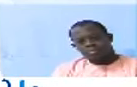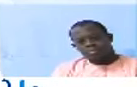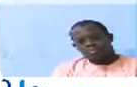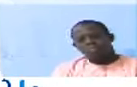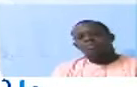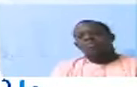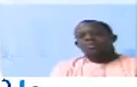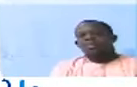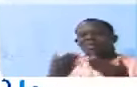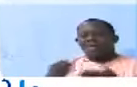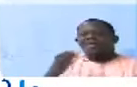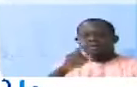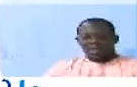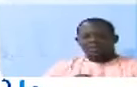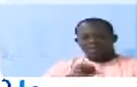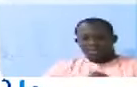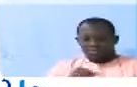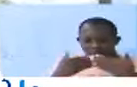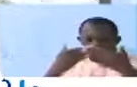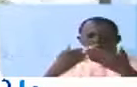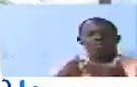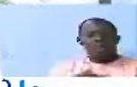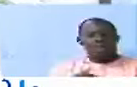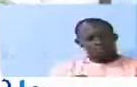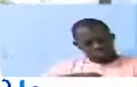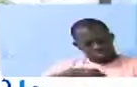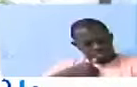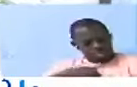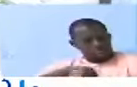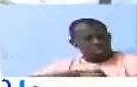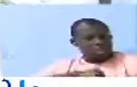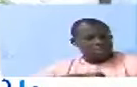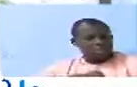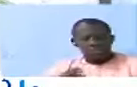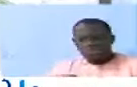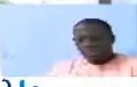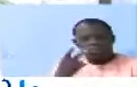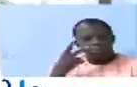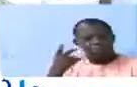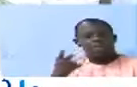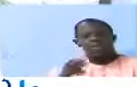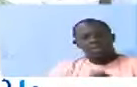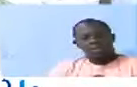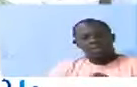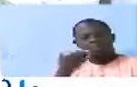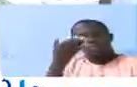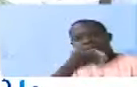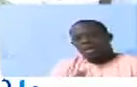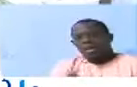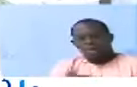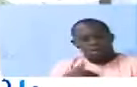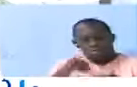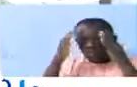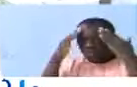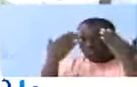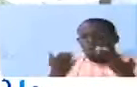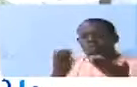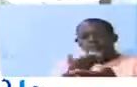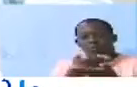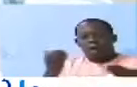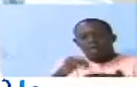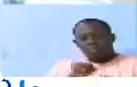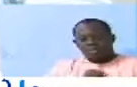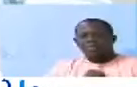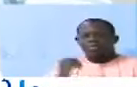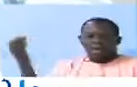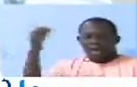That's the time he told me, well, me myself also, I just saw myself here. I don't even know why I am here. So all of you